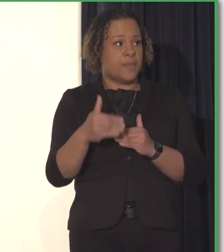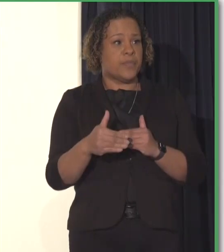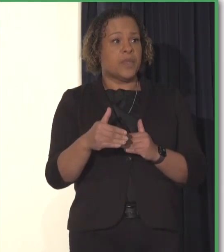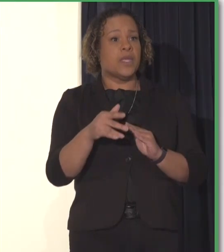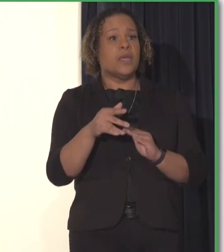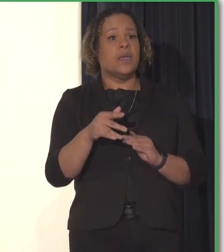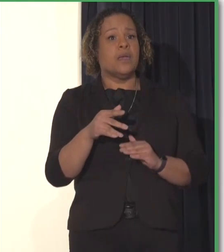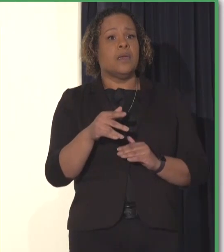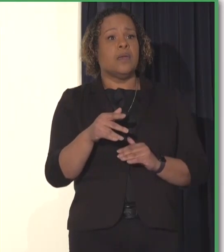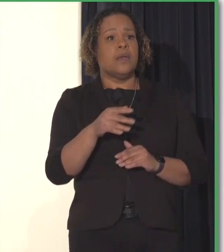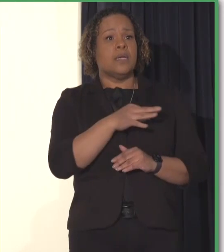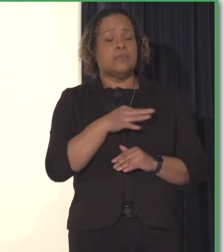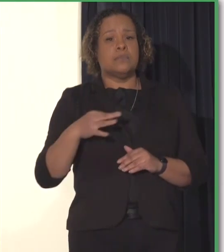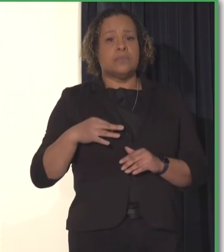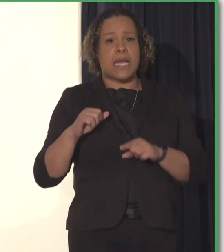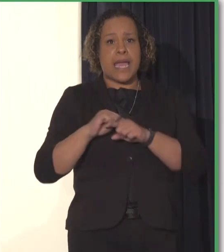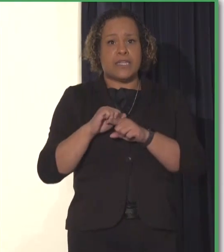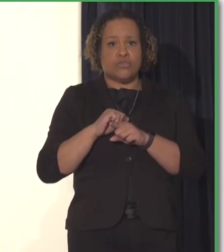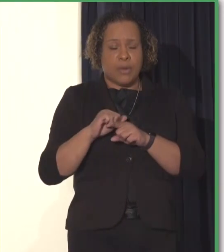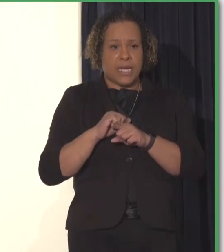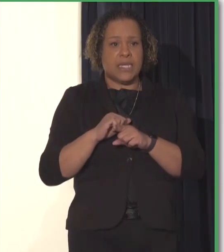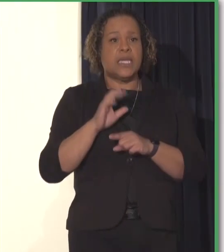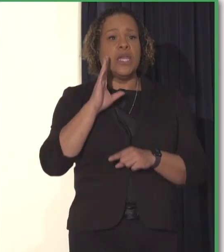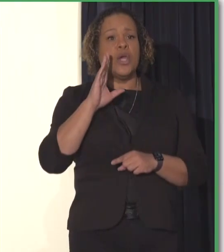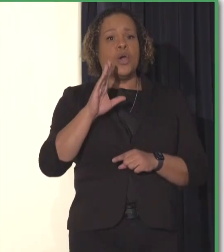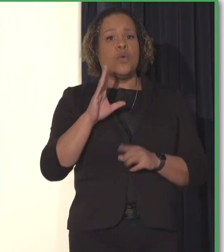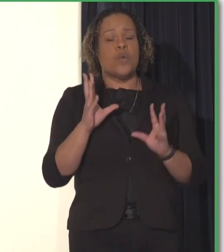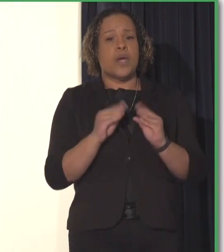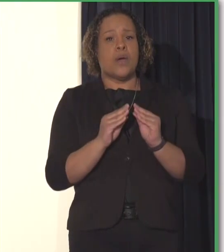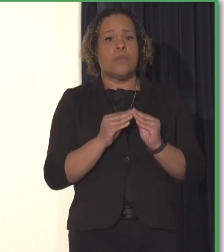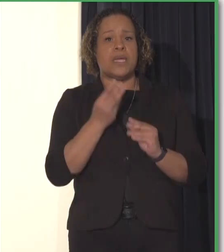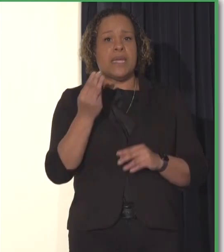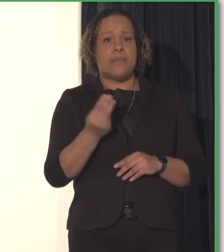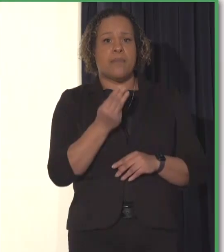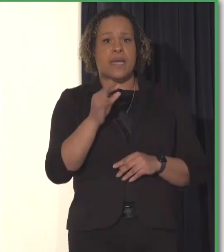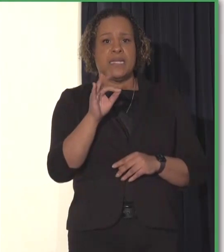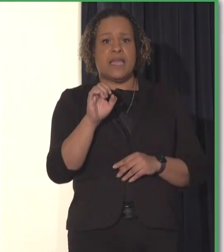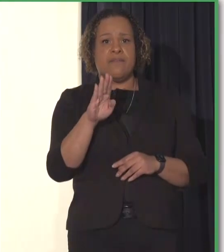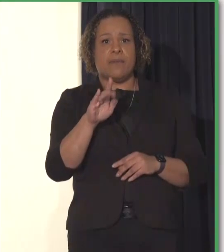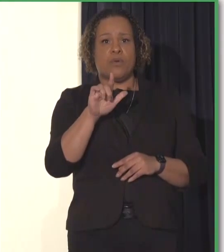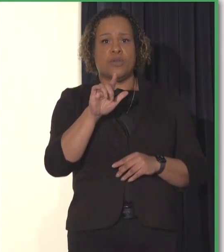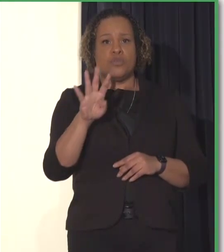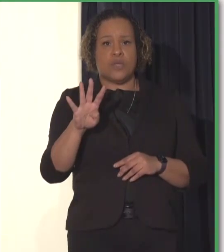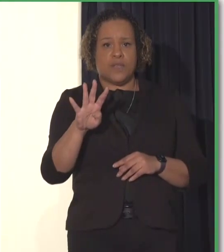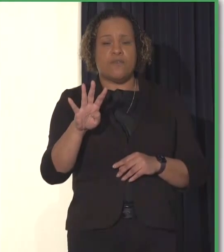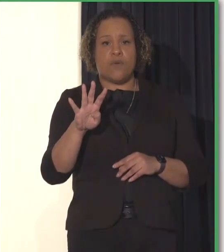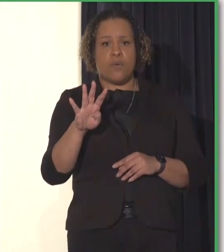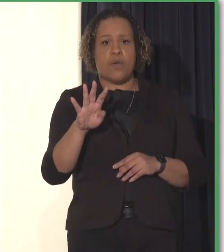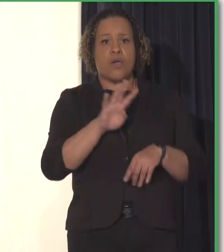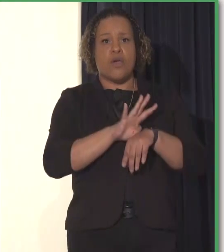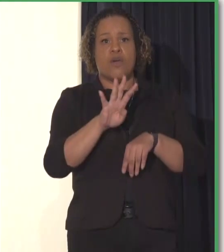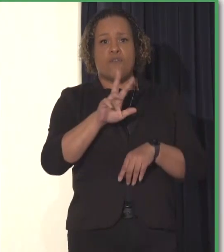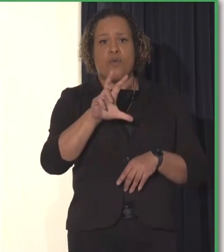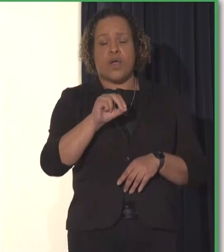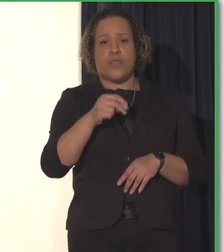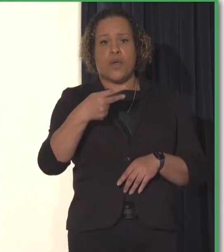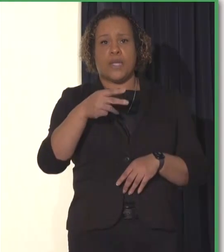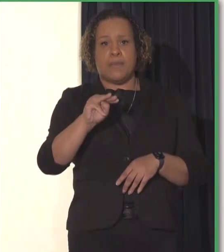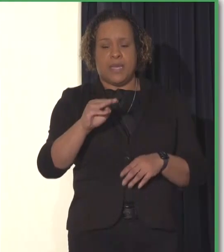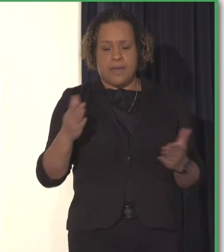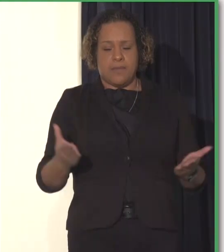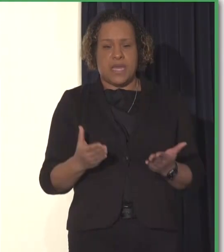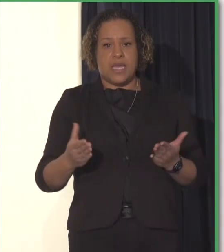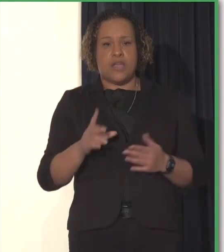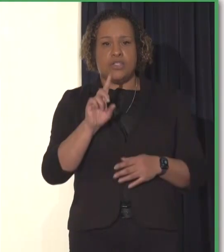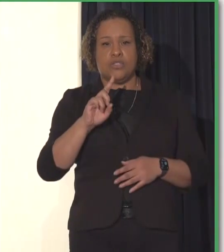meet Monday, February 24th at 4:30 p.m. here at Detroit Public Safety Headquarters.